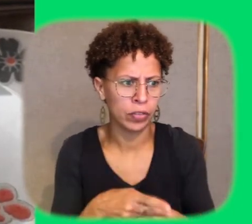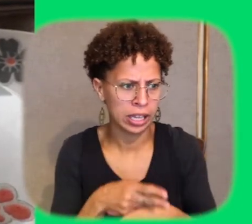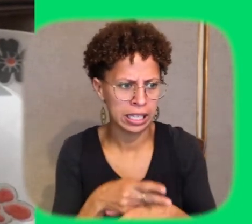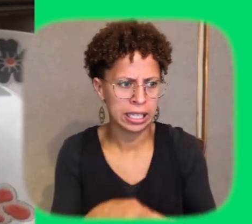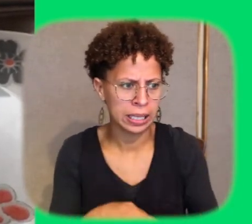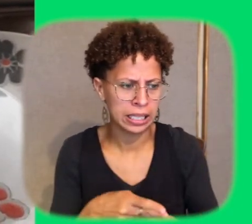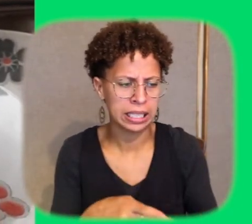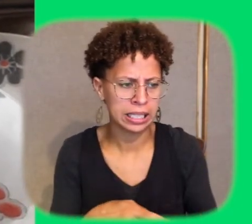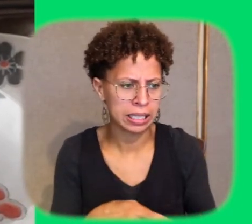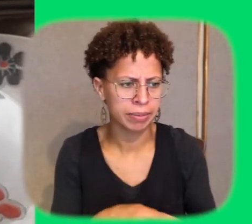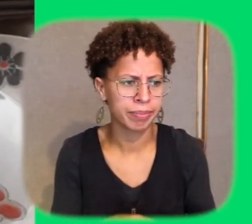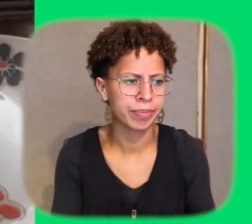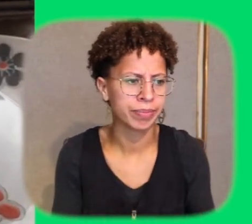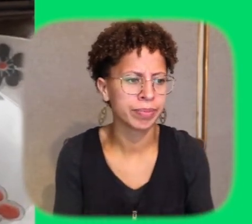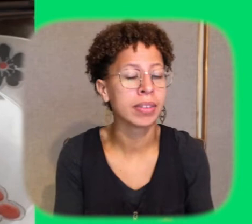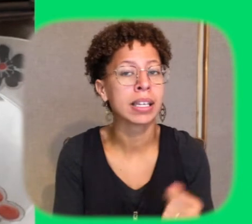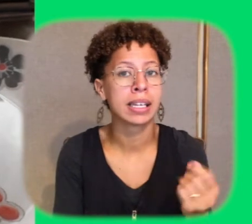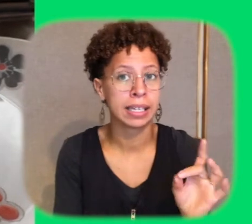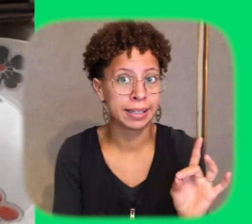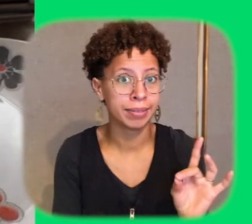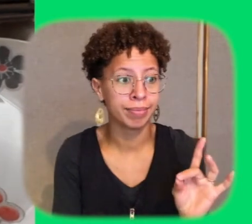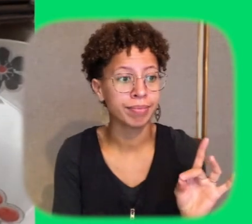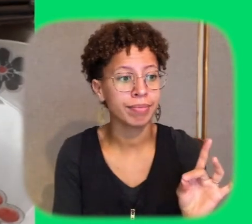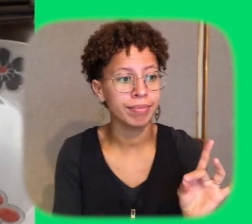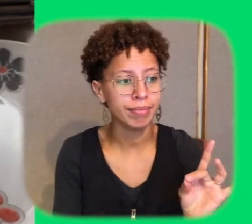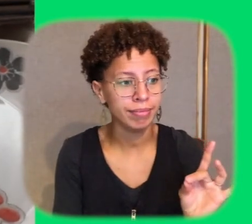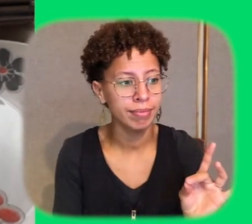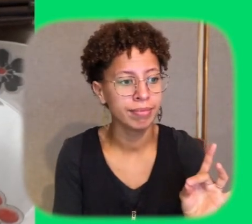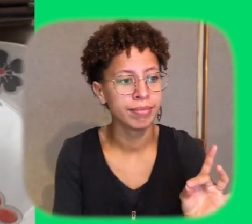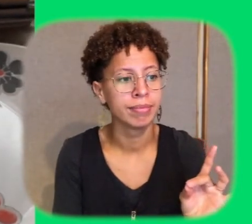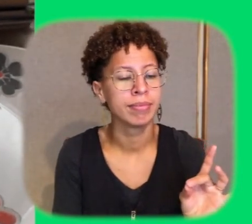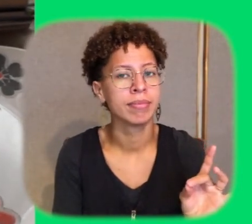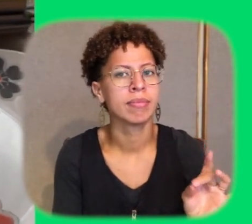I'll just dump them both in. No, pick a different one.